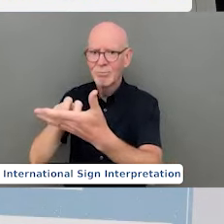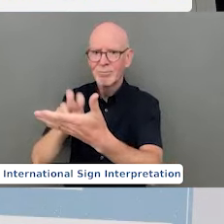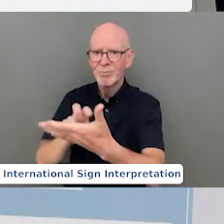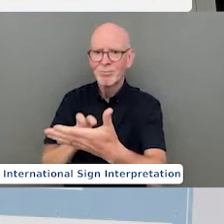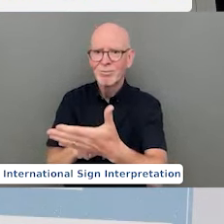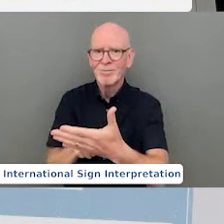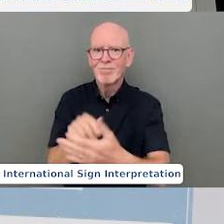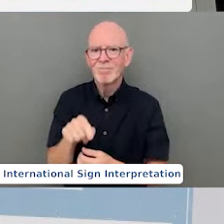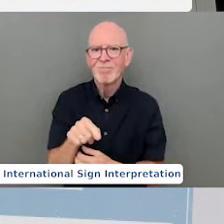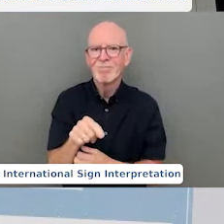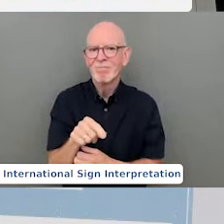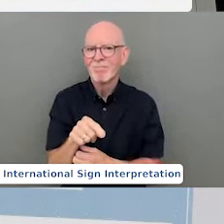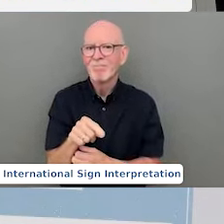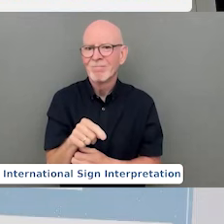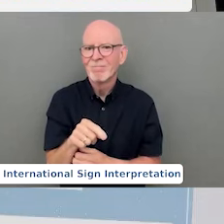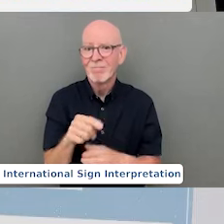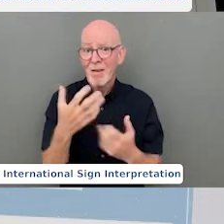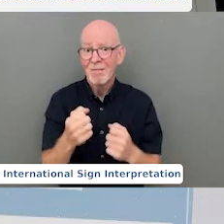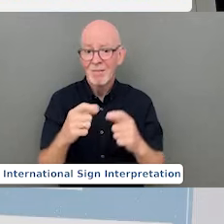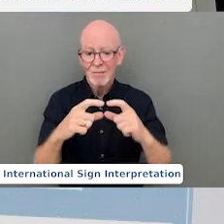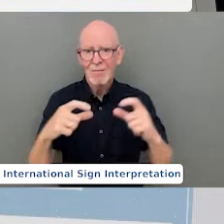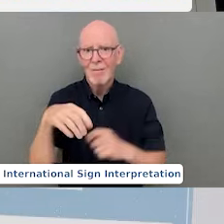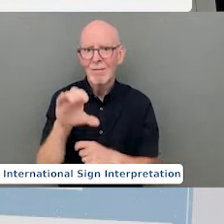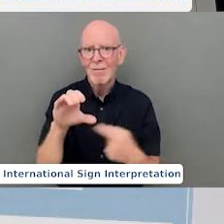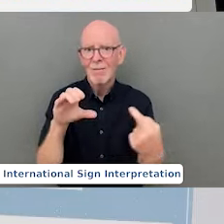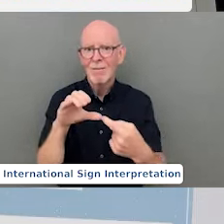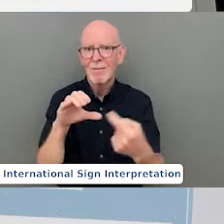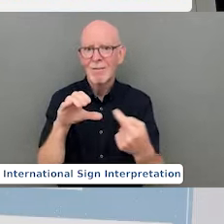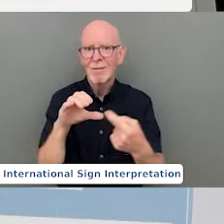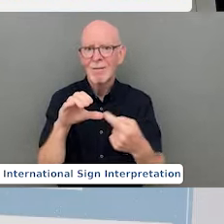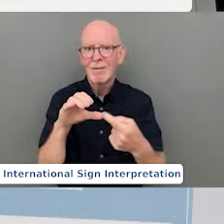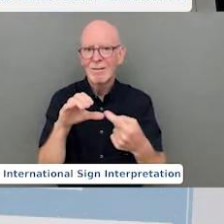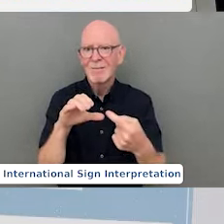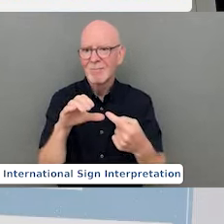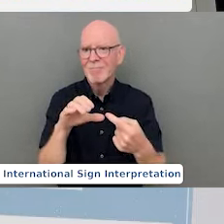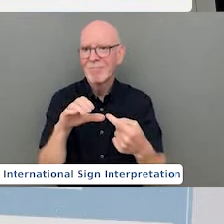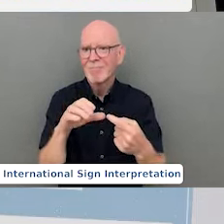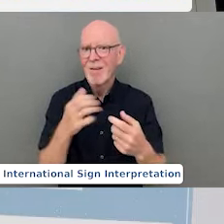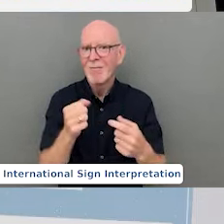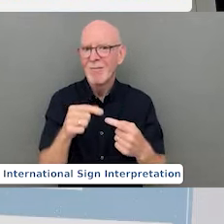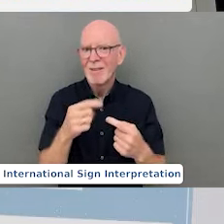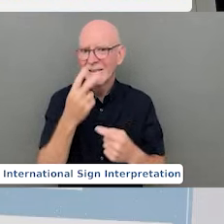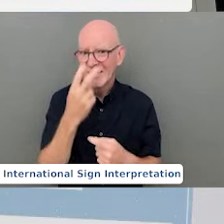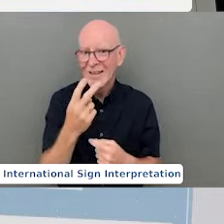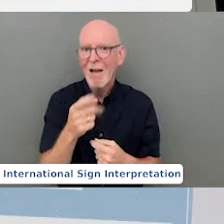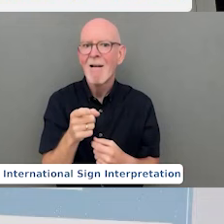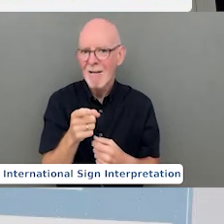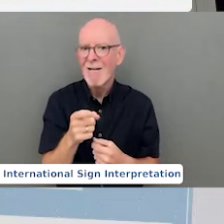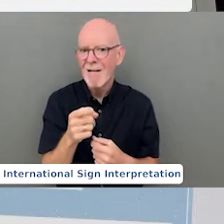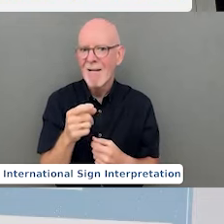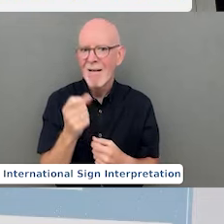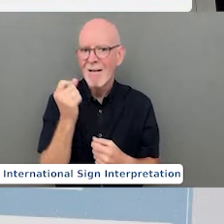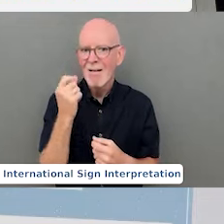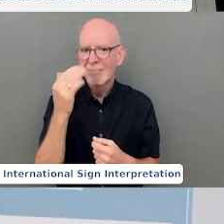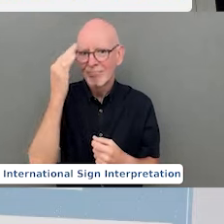local authorities, so this can be easier for them to be registered. And once they get